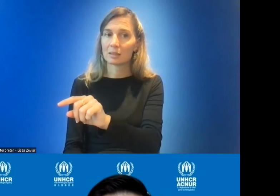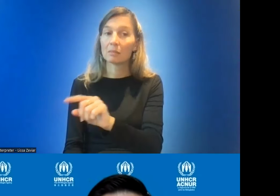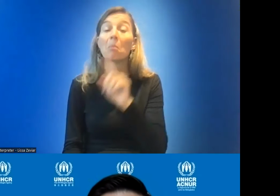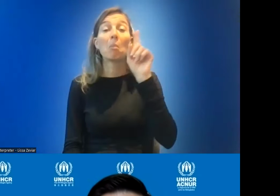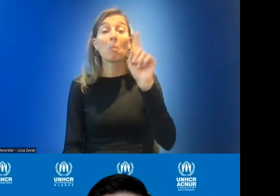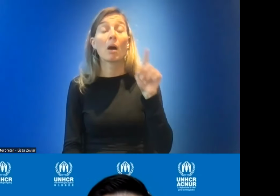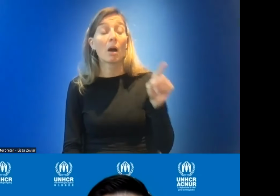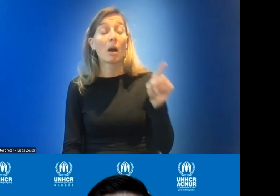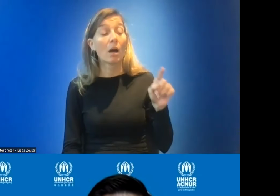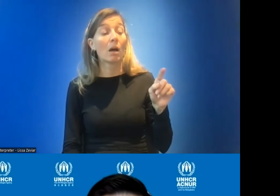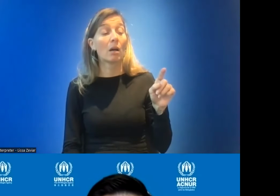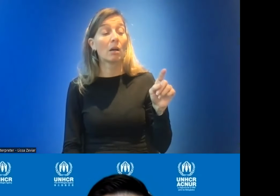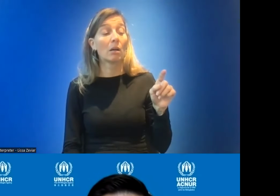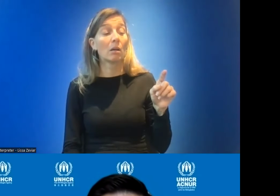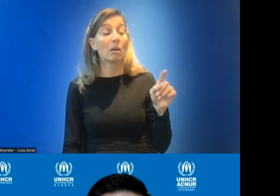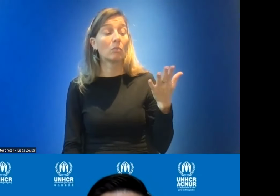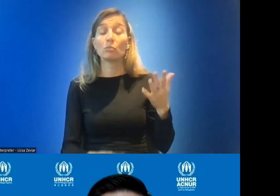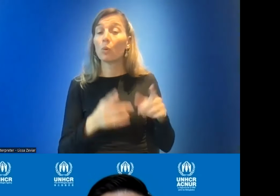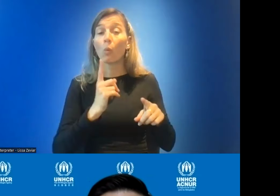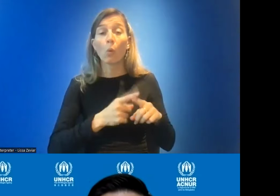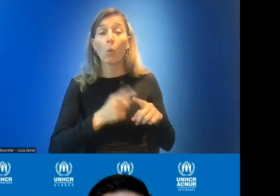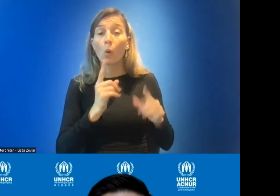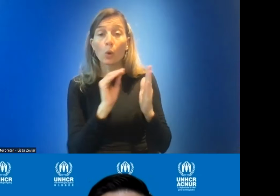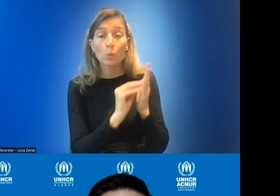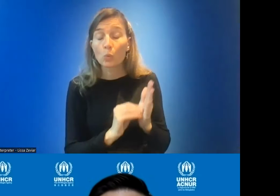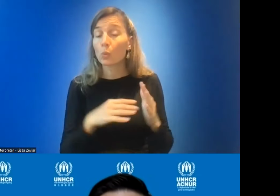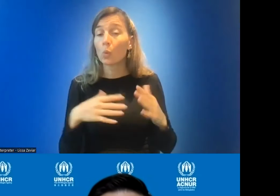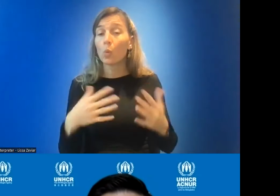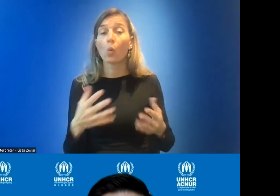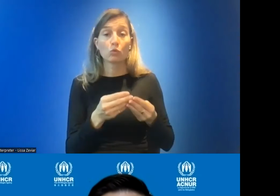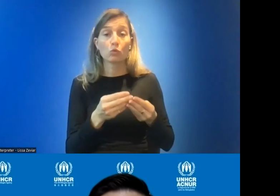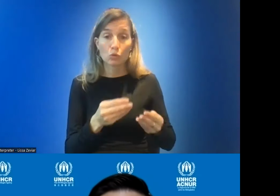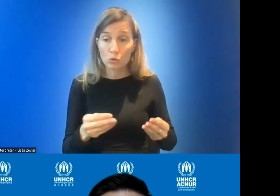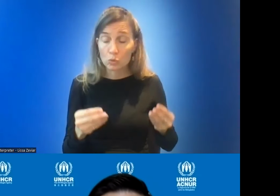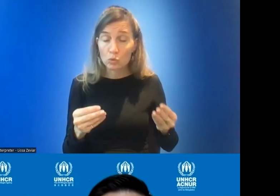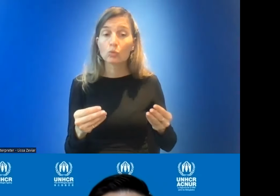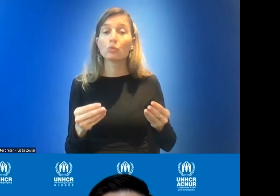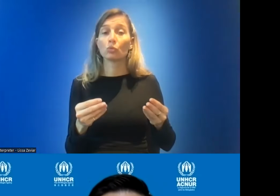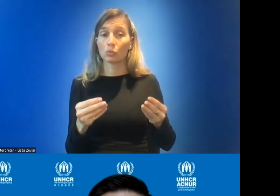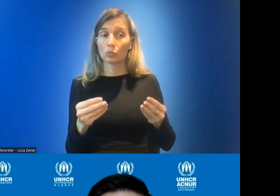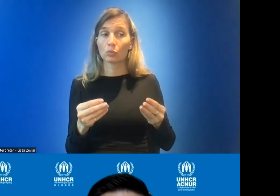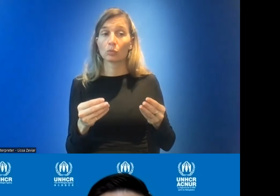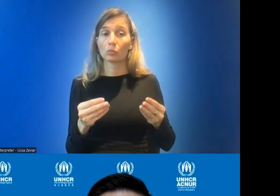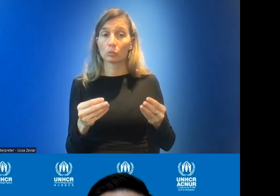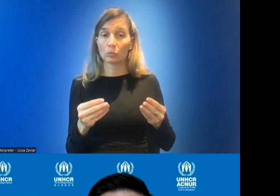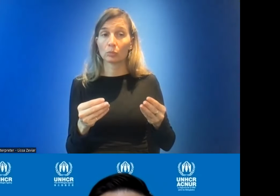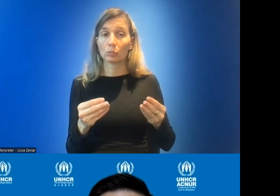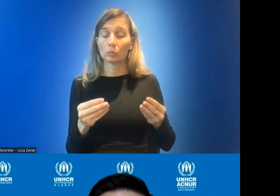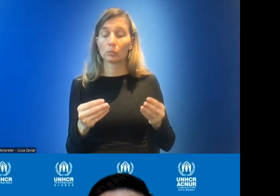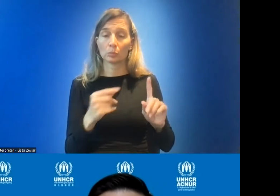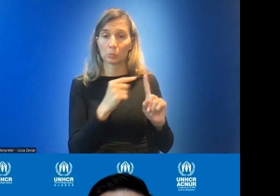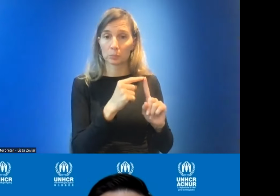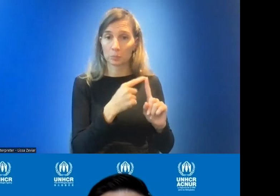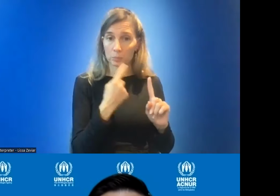note or to refer to any references or resources, the question reads, does an asylum seeker who